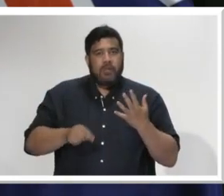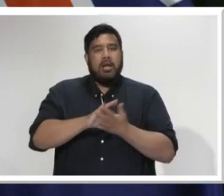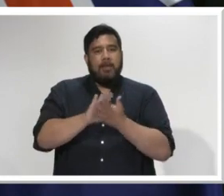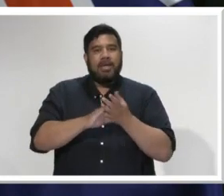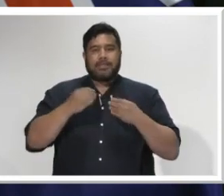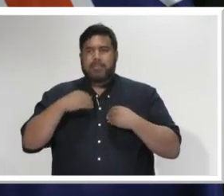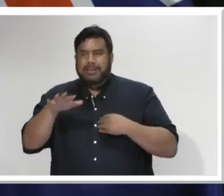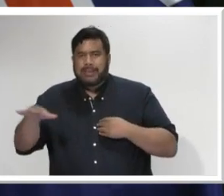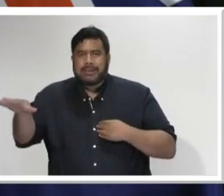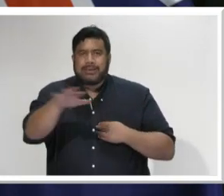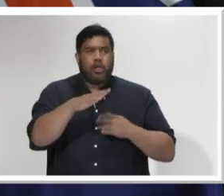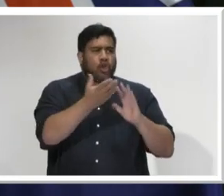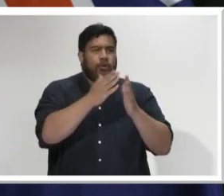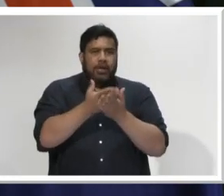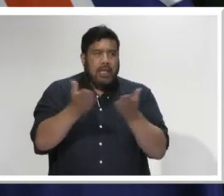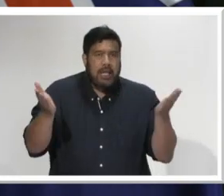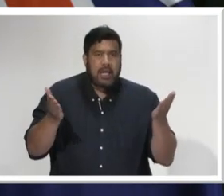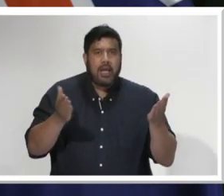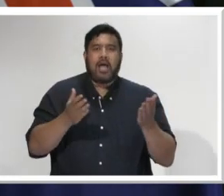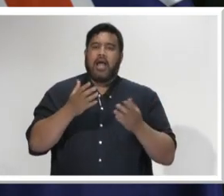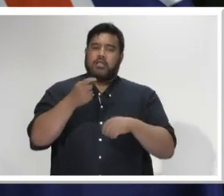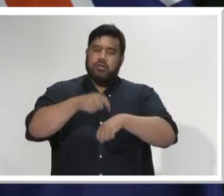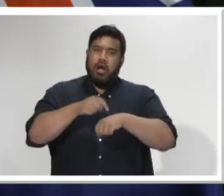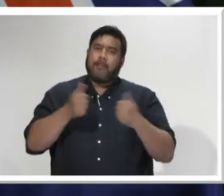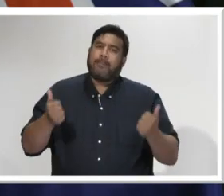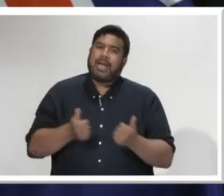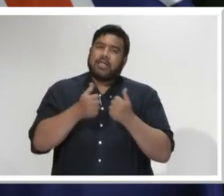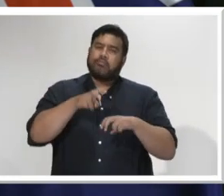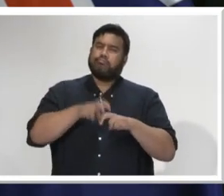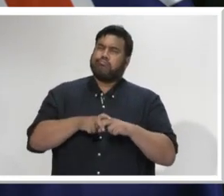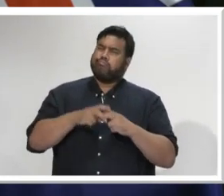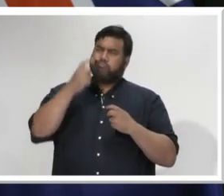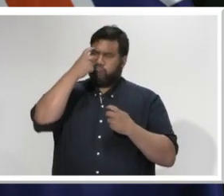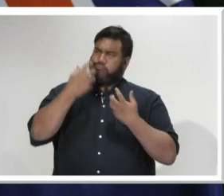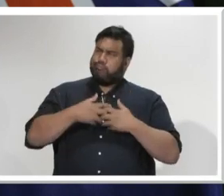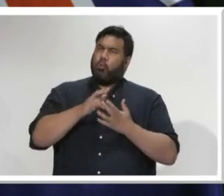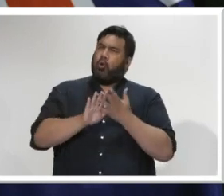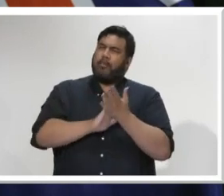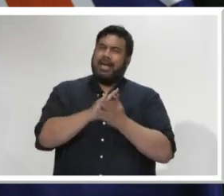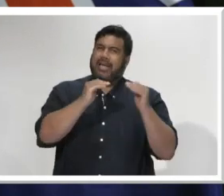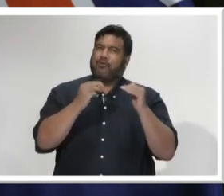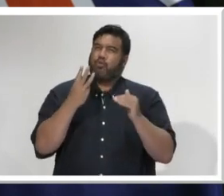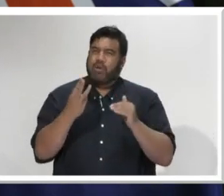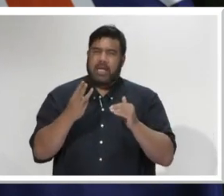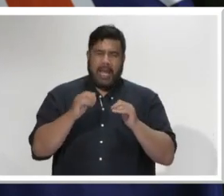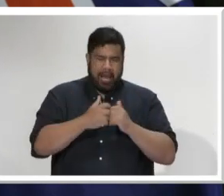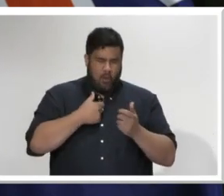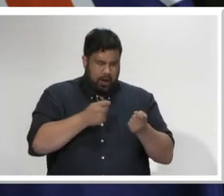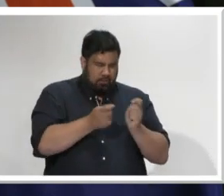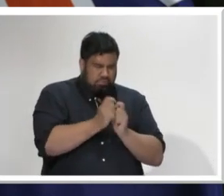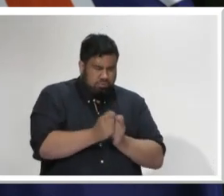to think about what the different alert levels will mean for them. So when it comes time to move, we will be ready to